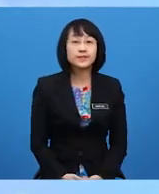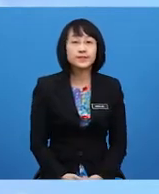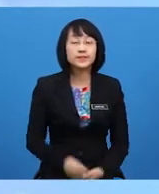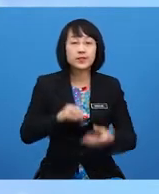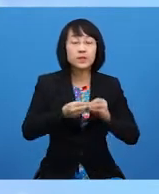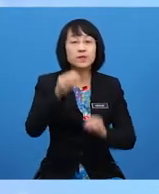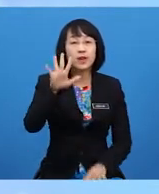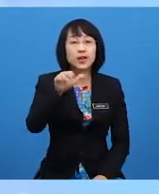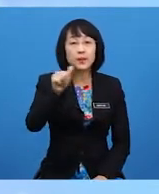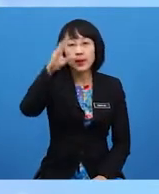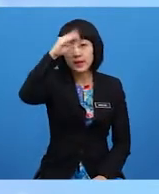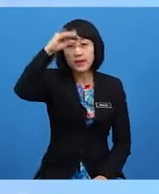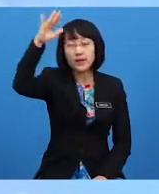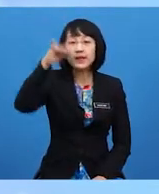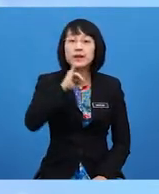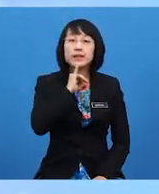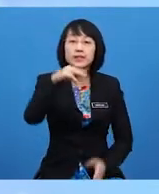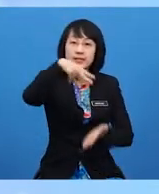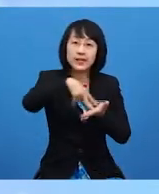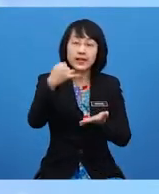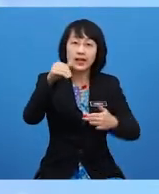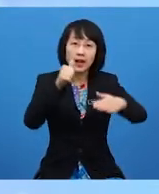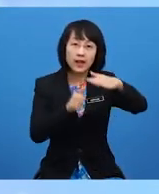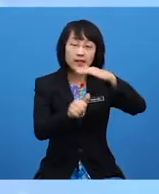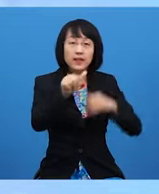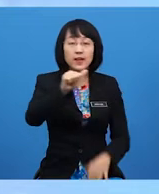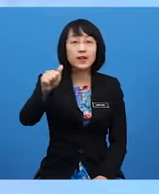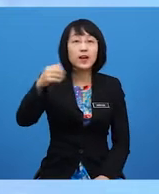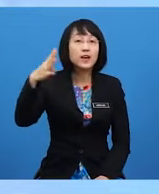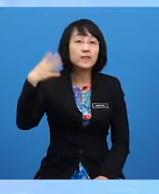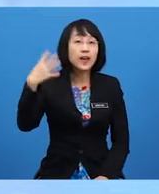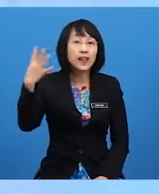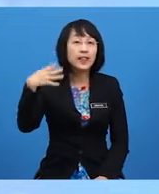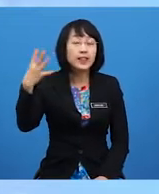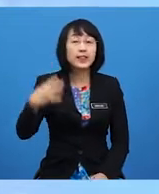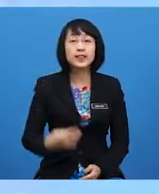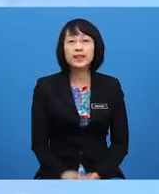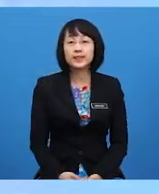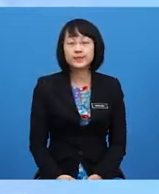And number five, a man is standing under a fan.